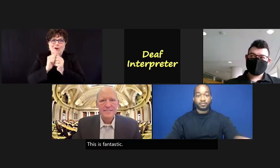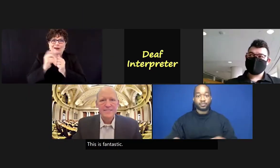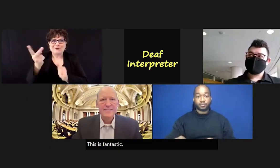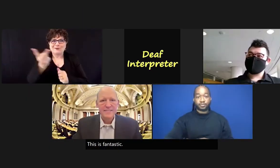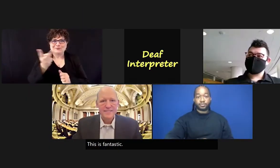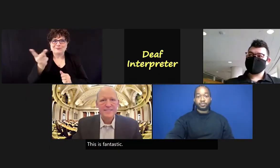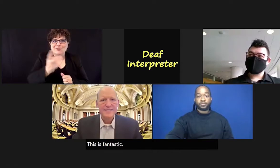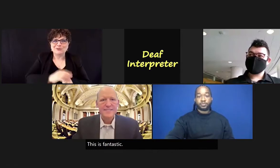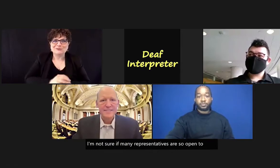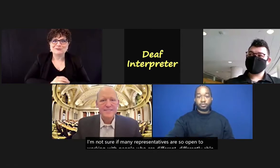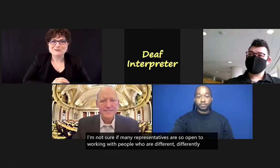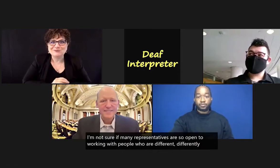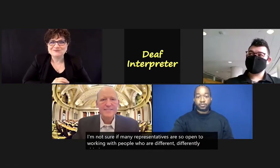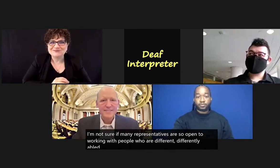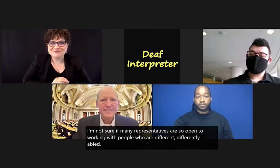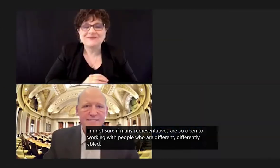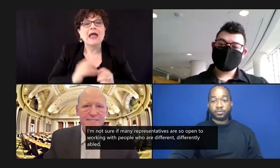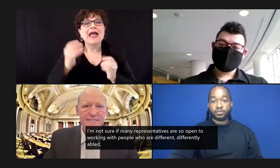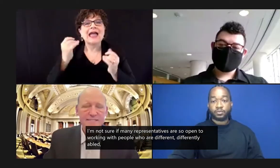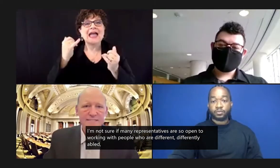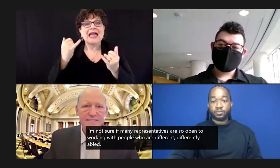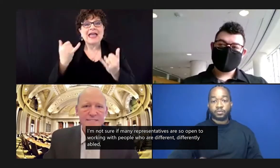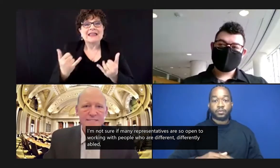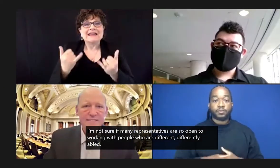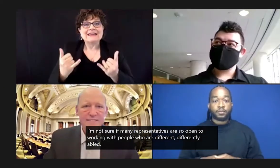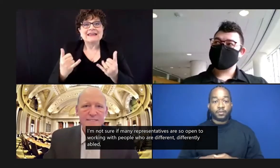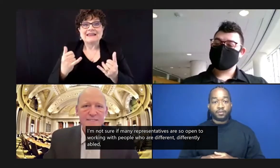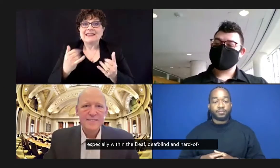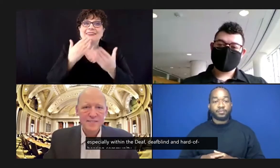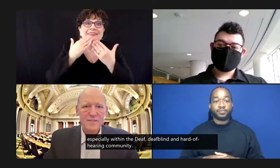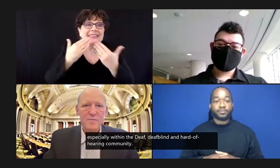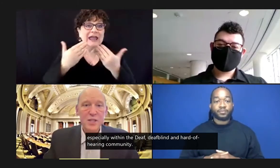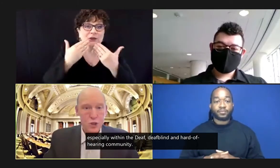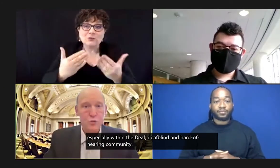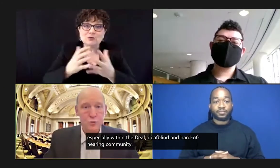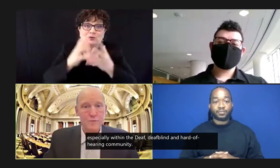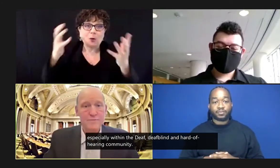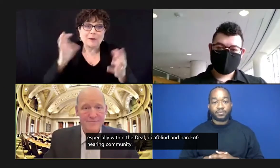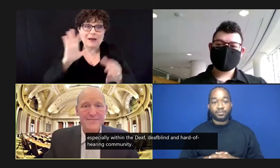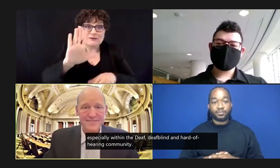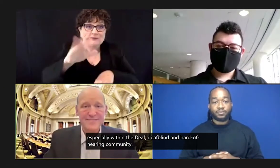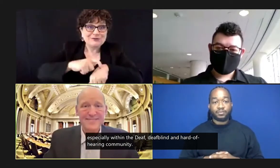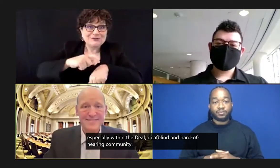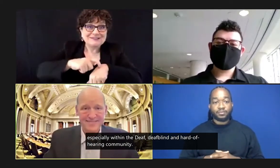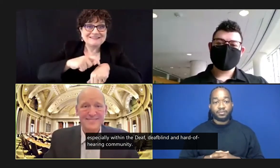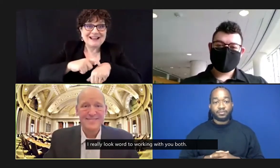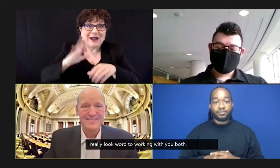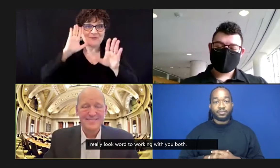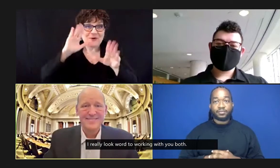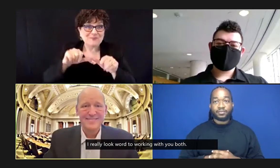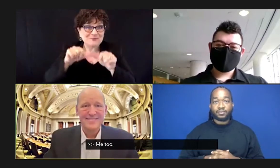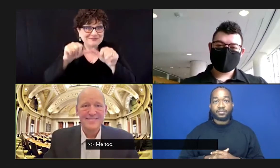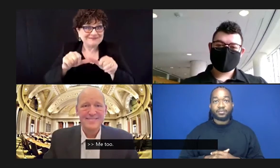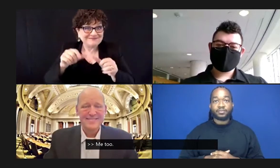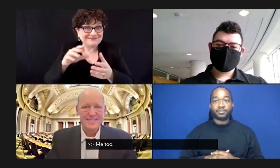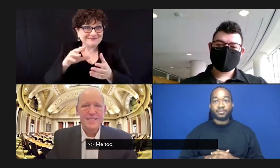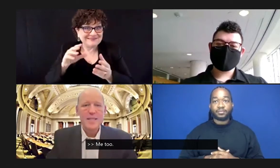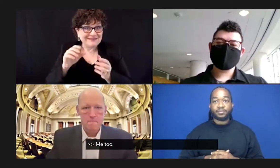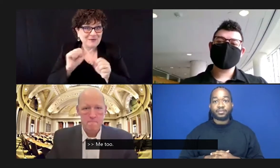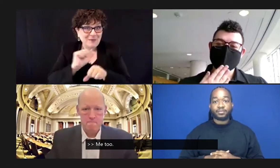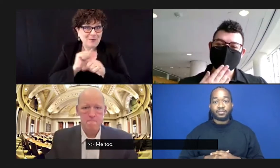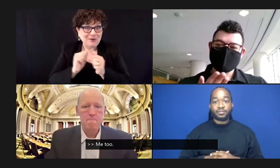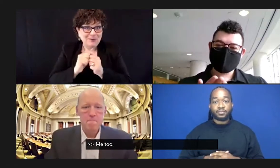hard of hearing community. I really look forward to working with you both. Me too. And so now, thank you so